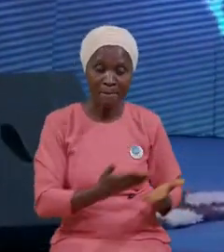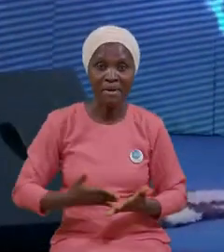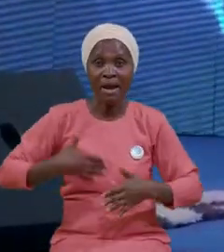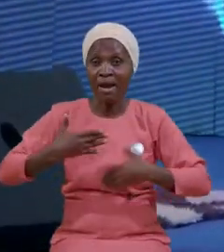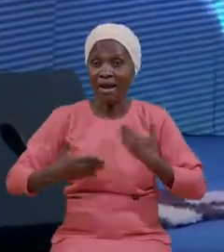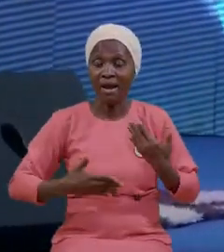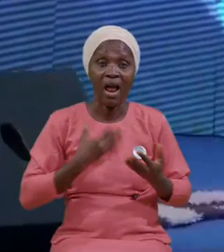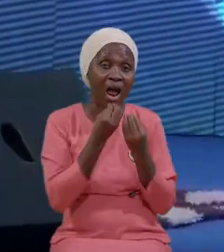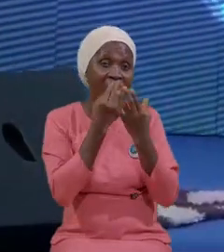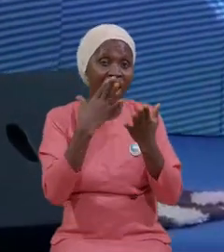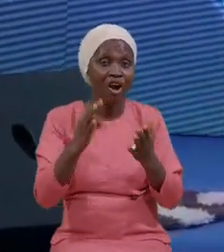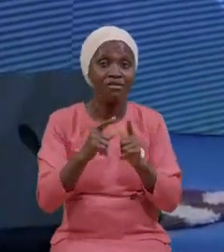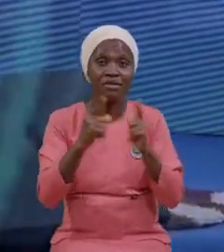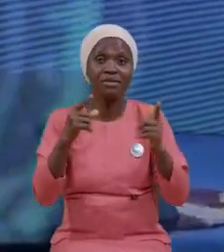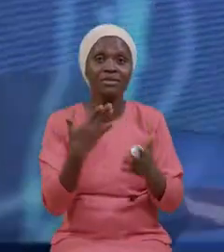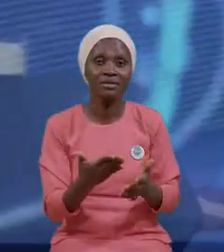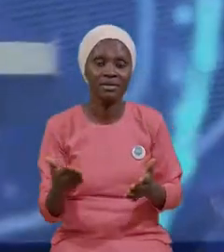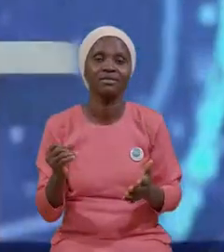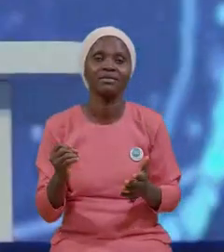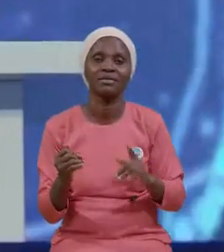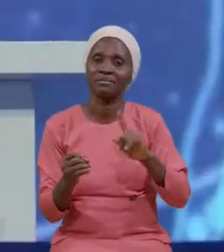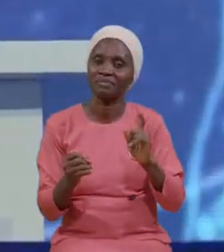great things.